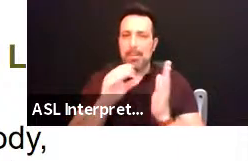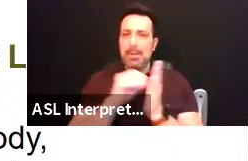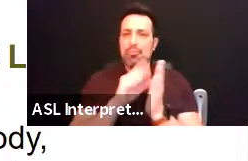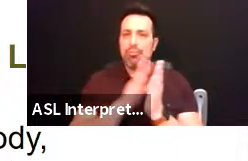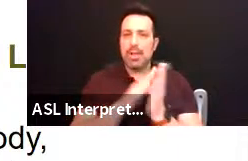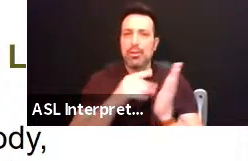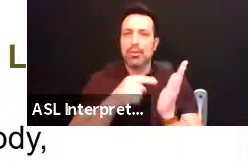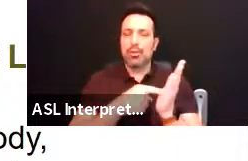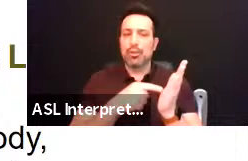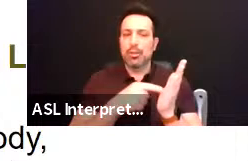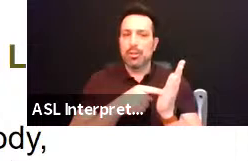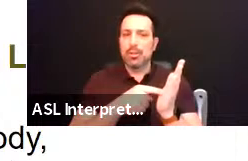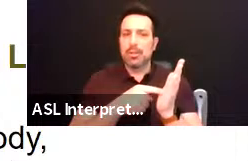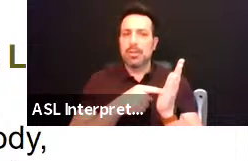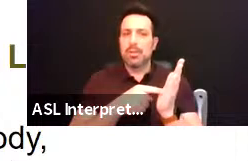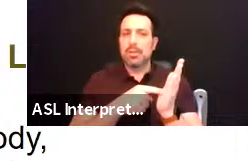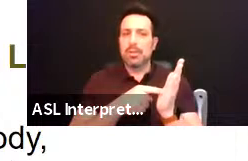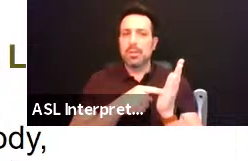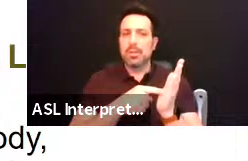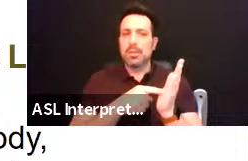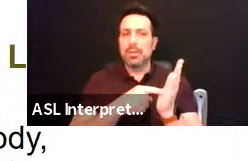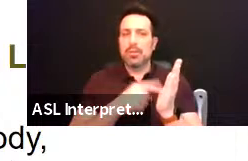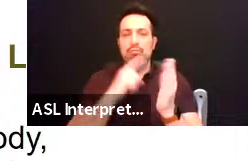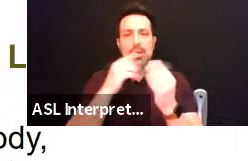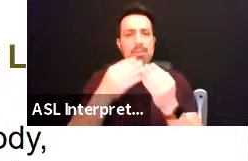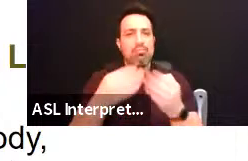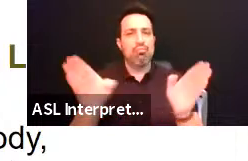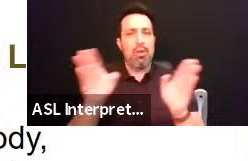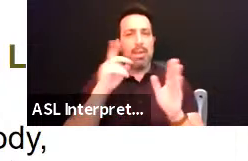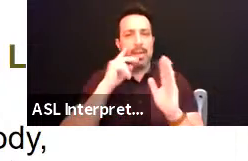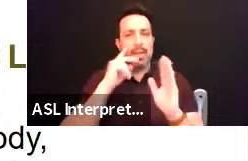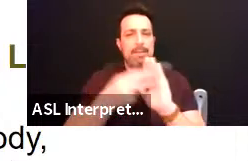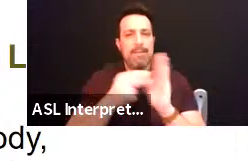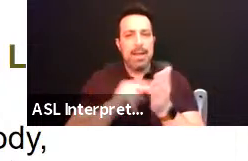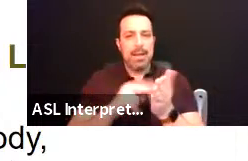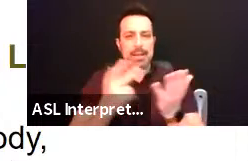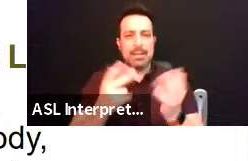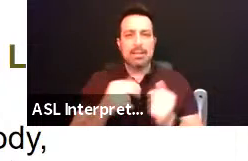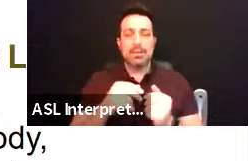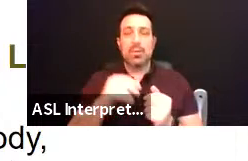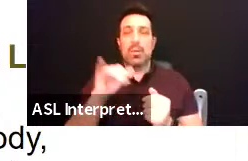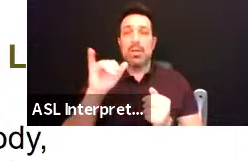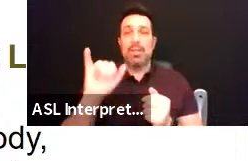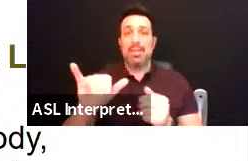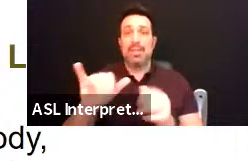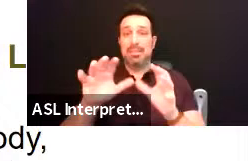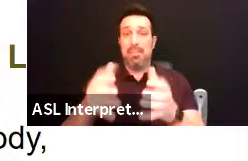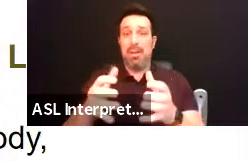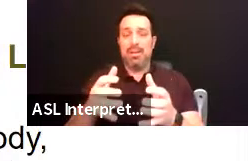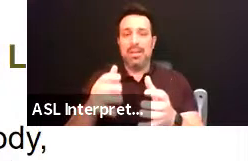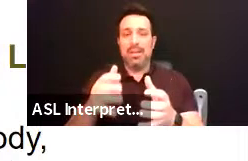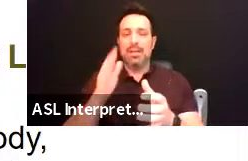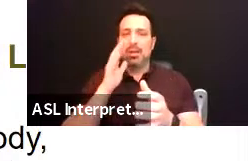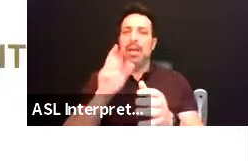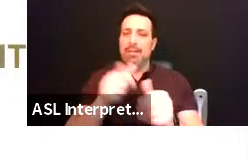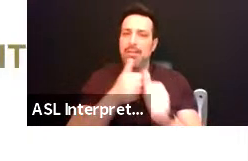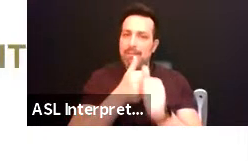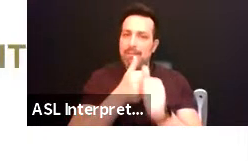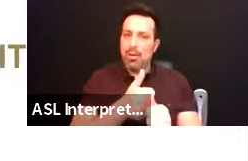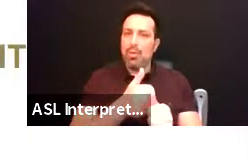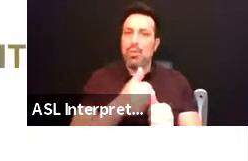are extremely broadly defined, and so this body is subject to the public records